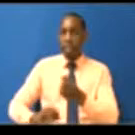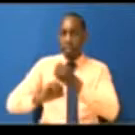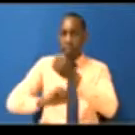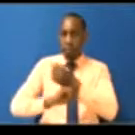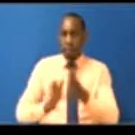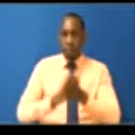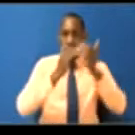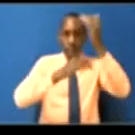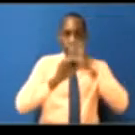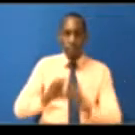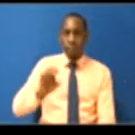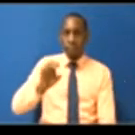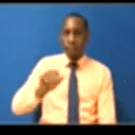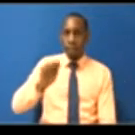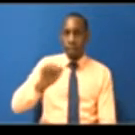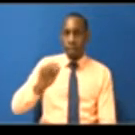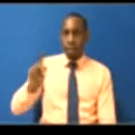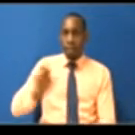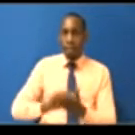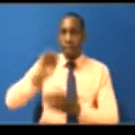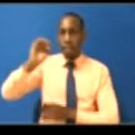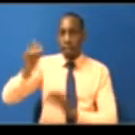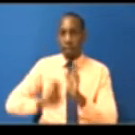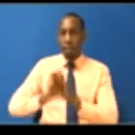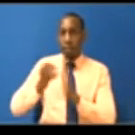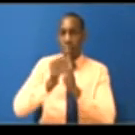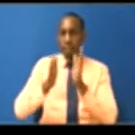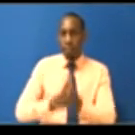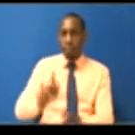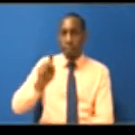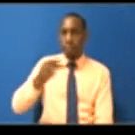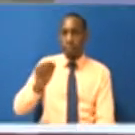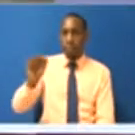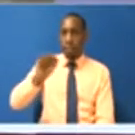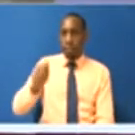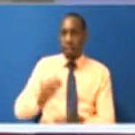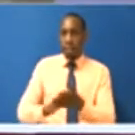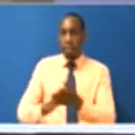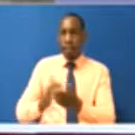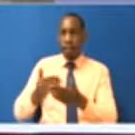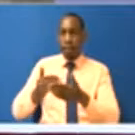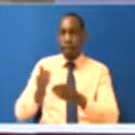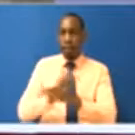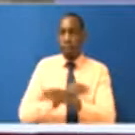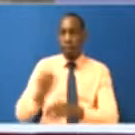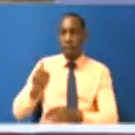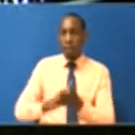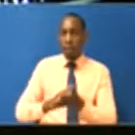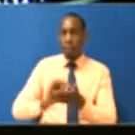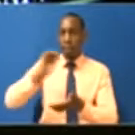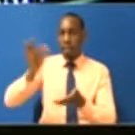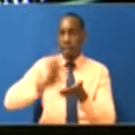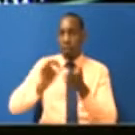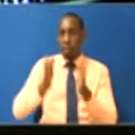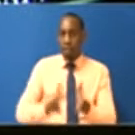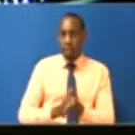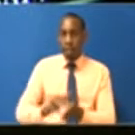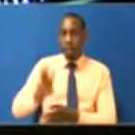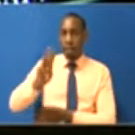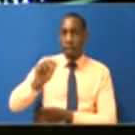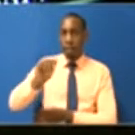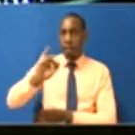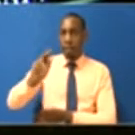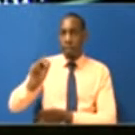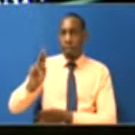professor alfredo mania an urban development expert we've had philip kesia former nairobi town clerk androgikonia who's the national